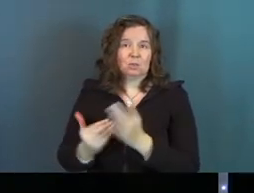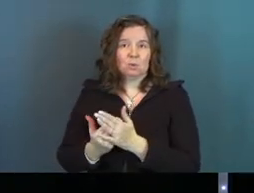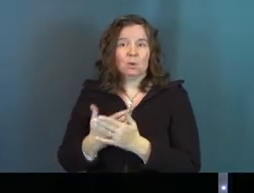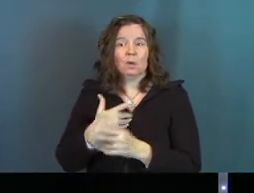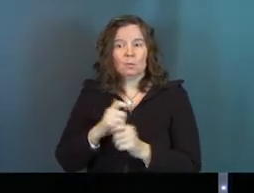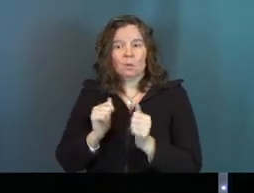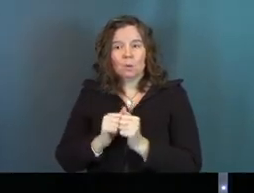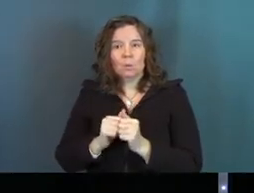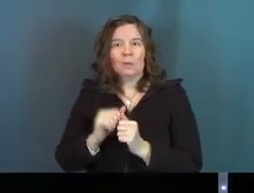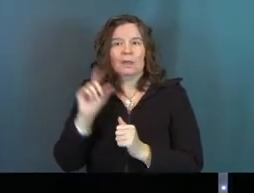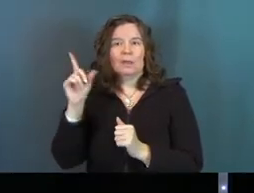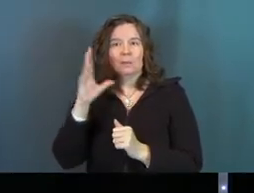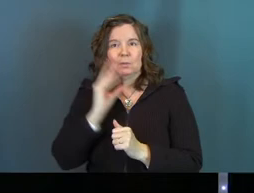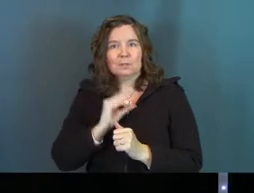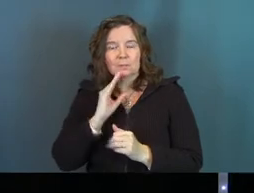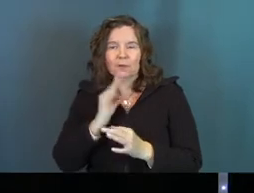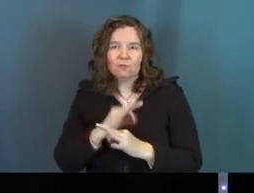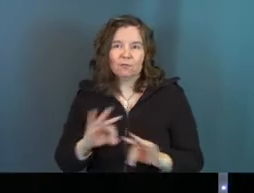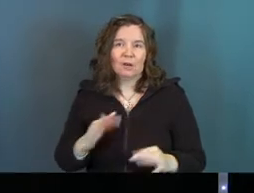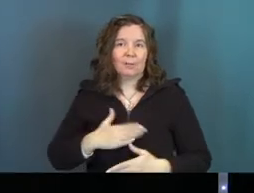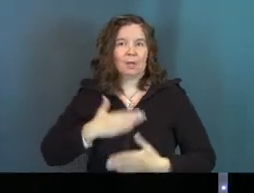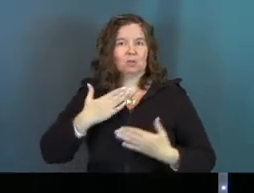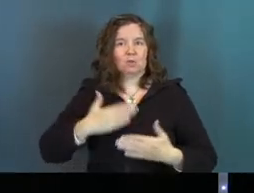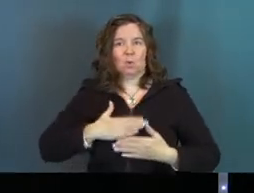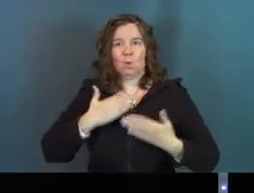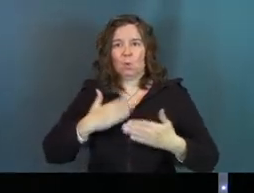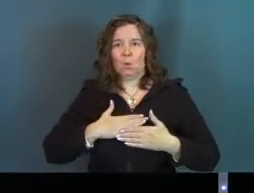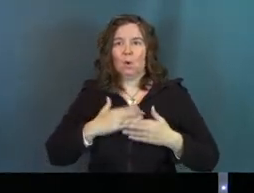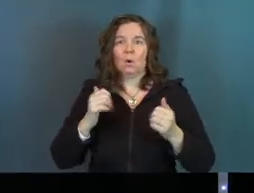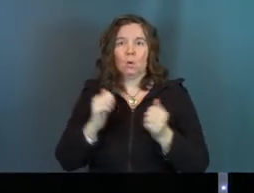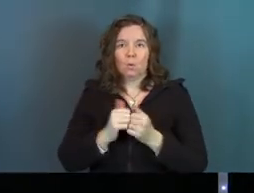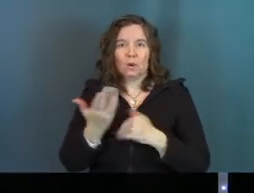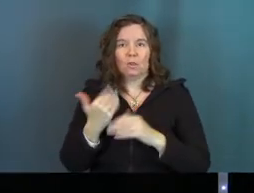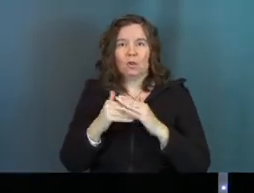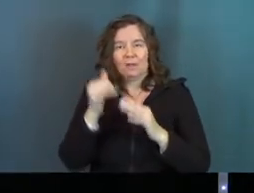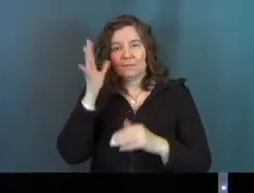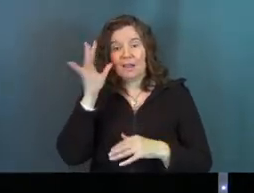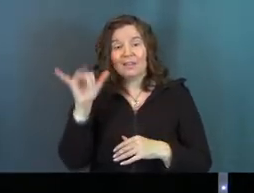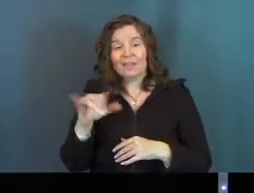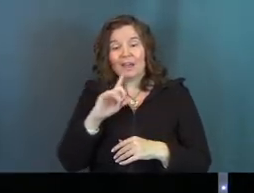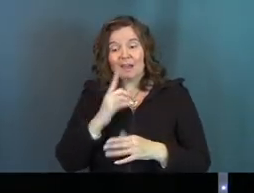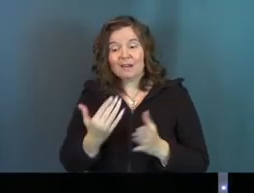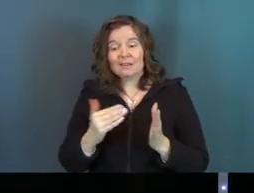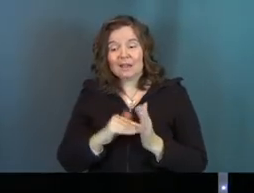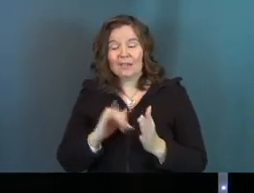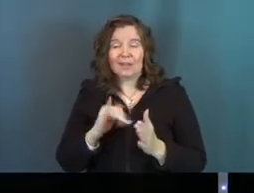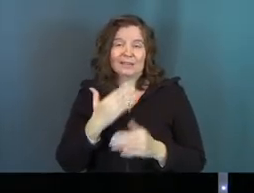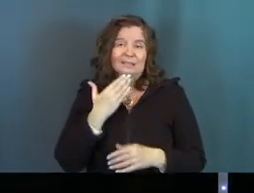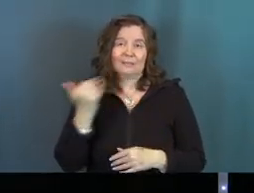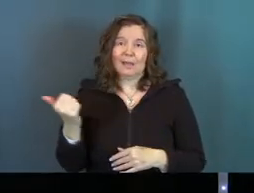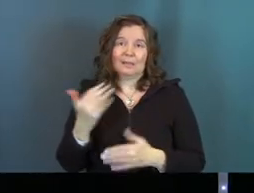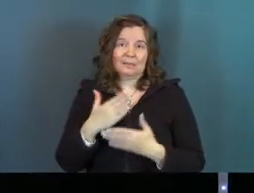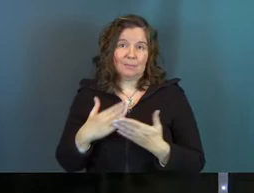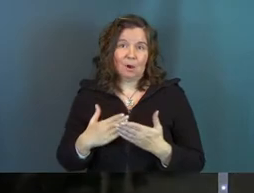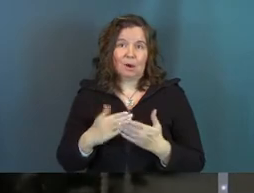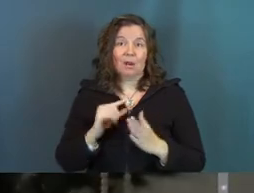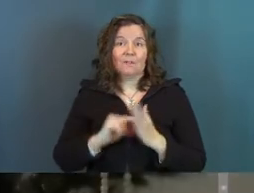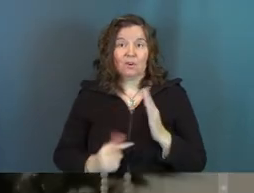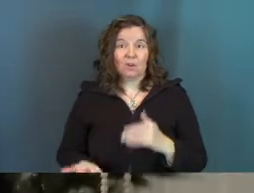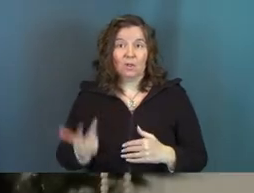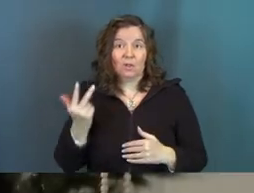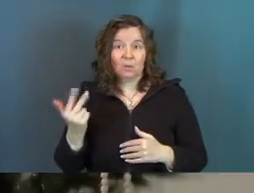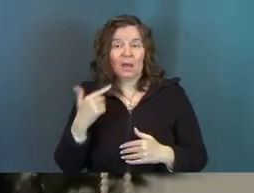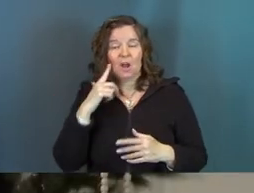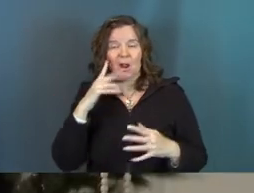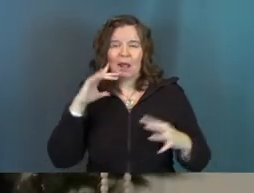And we get to be with him. We get to experience freedom and joy with our Heavenly Father. And that right there, again, that is the best part. Verse 3, right?